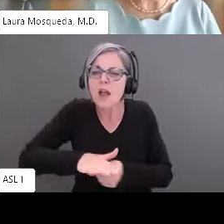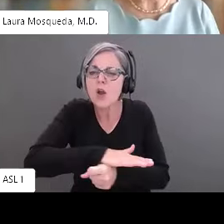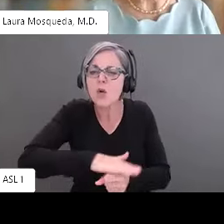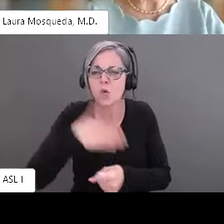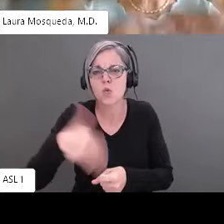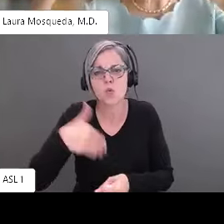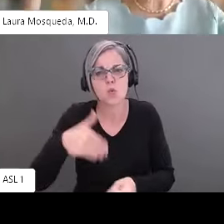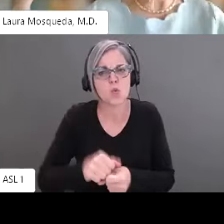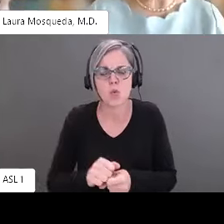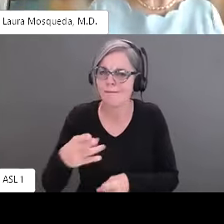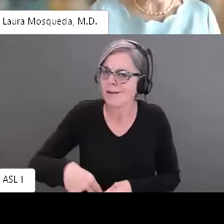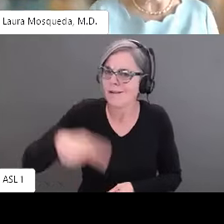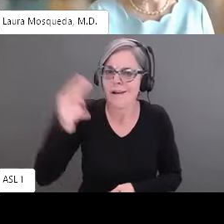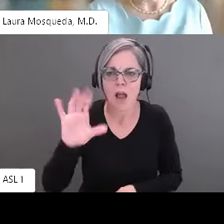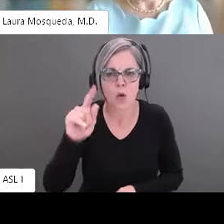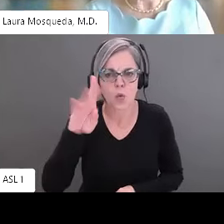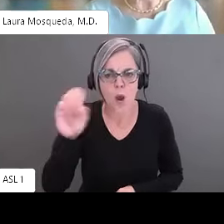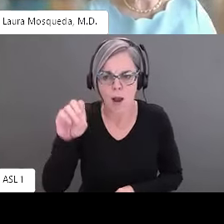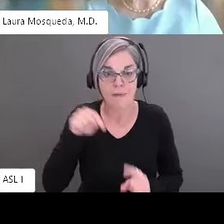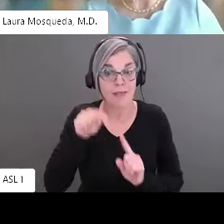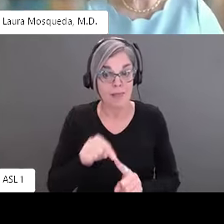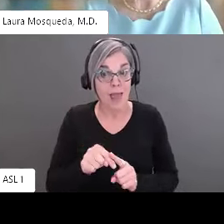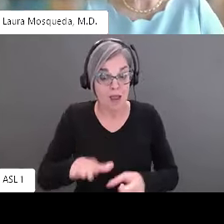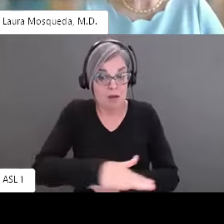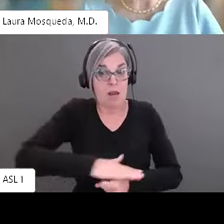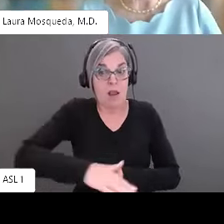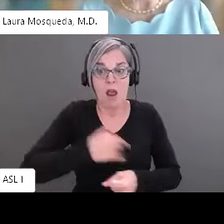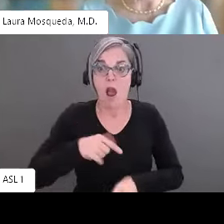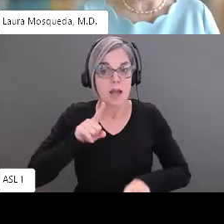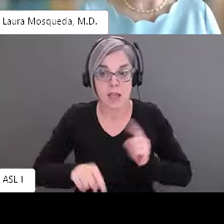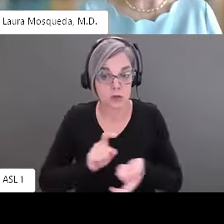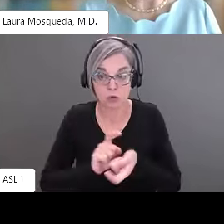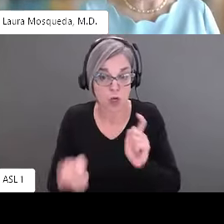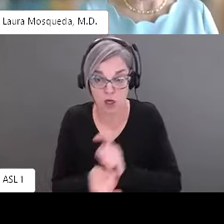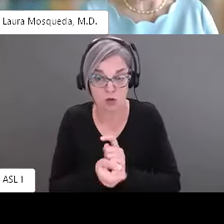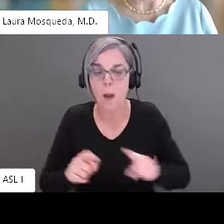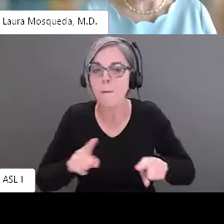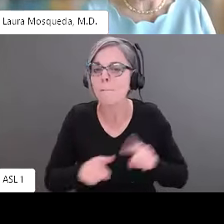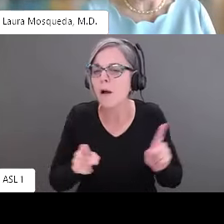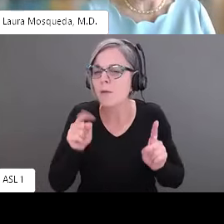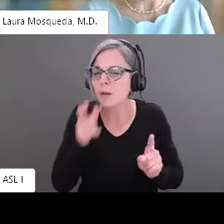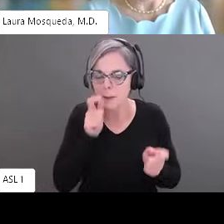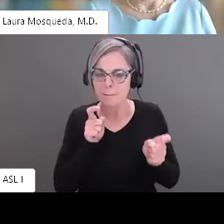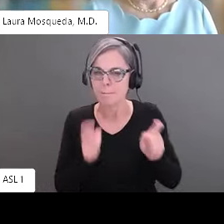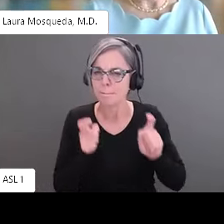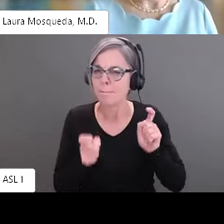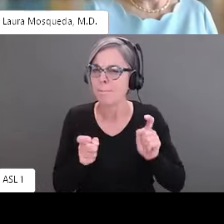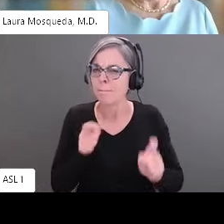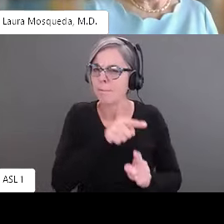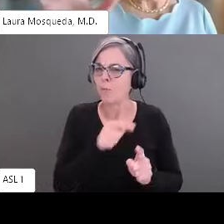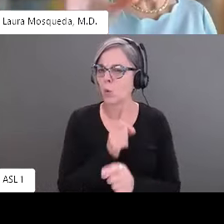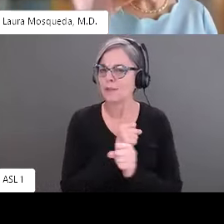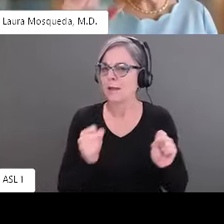we modify. I can't change the neighborhood, but maybe we can find safe ways so that they're not socially isolated.